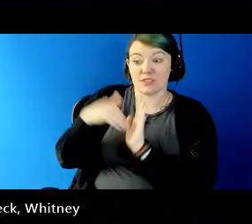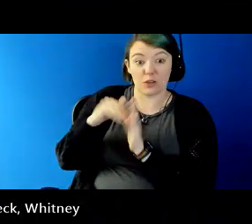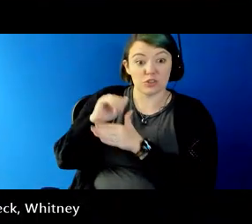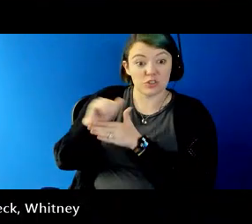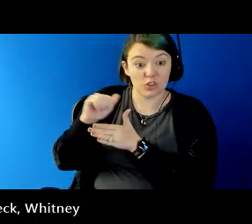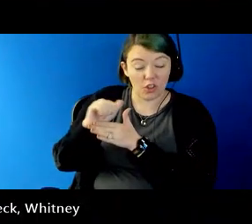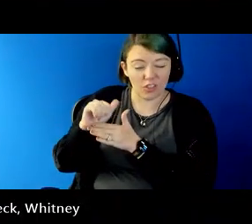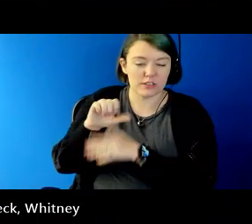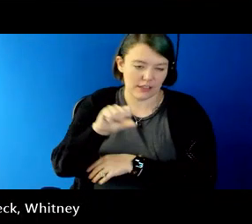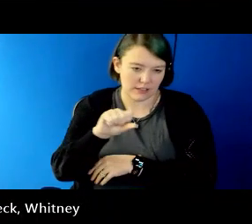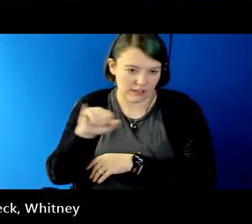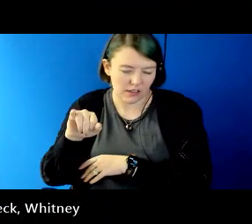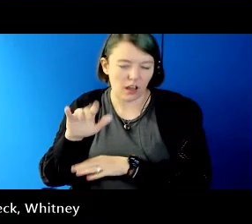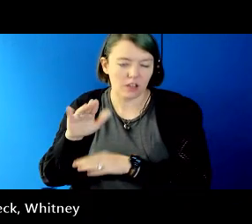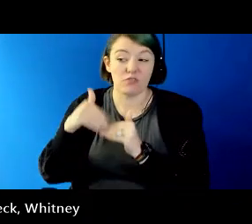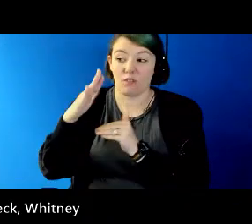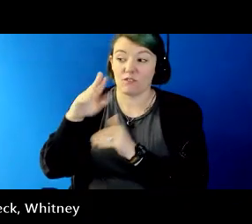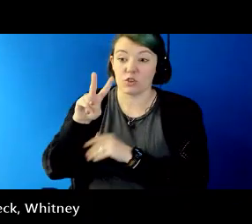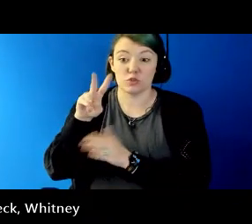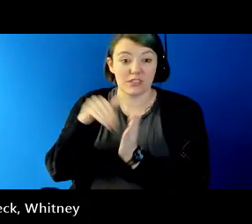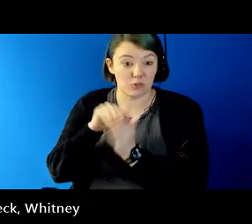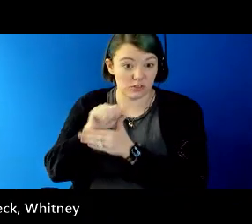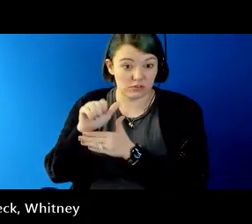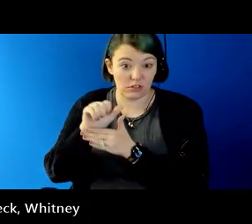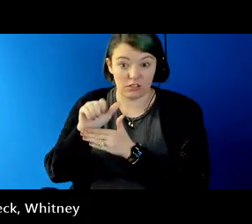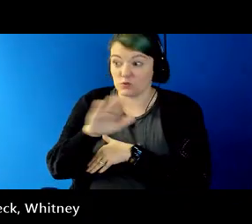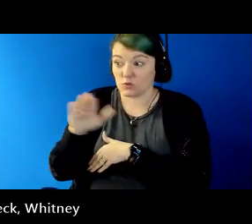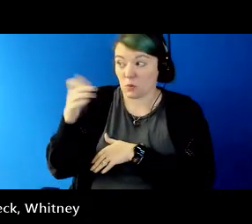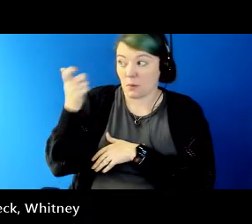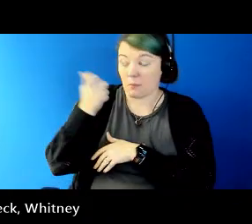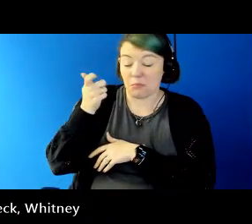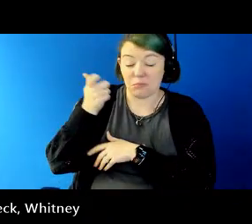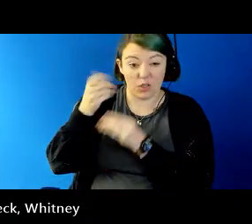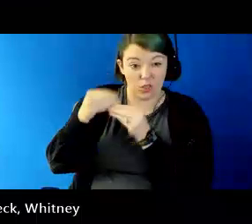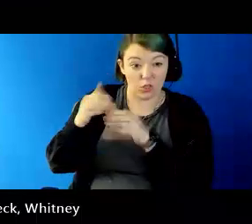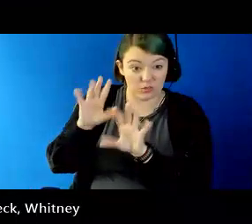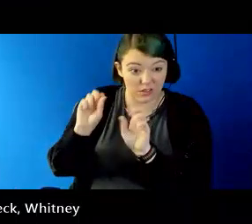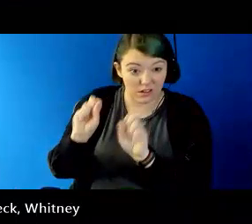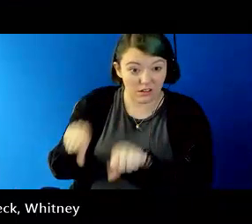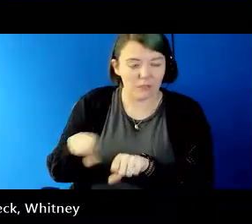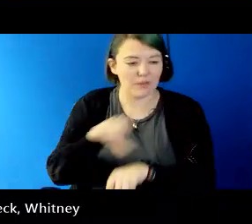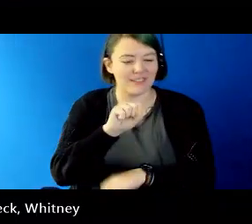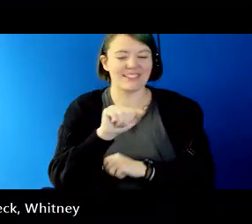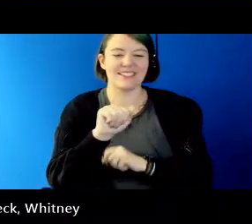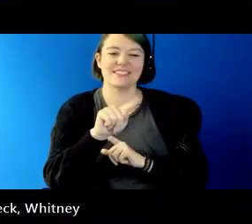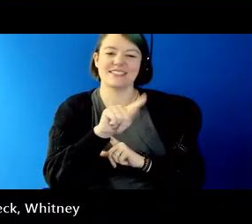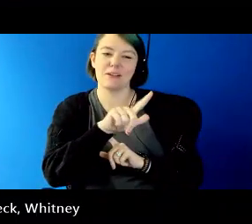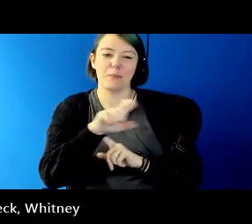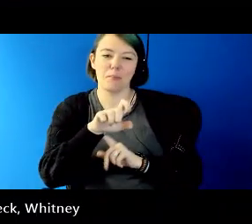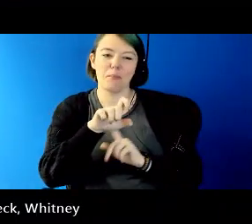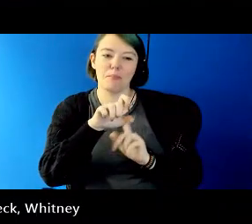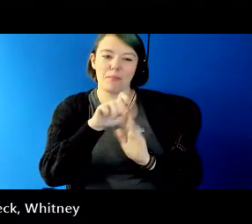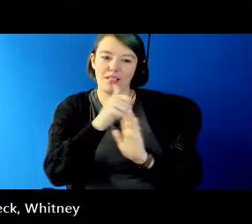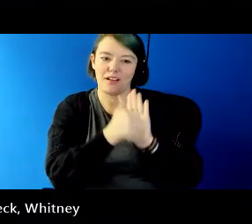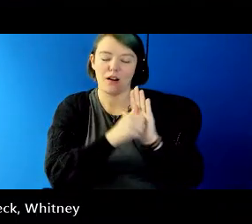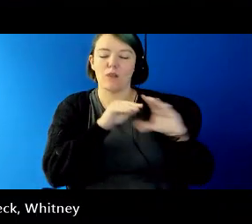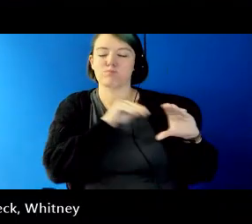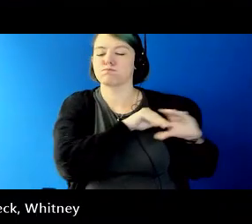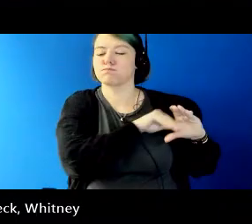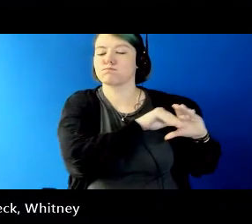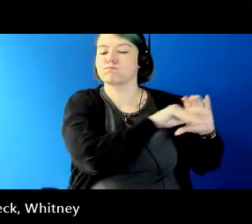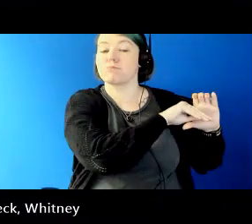more than $2,000, you could lose your benefits. But having a stable account and having that place where those contributions can go into